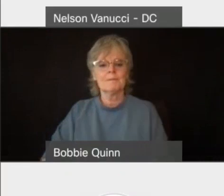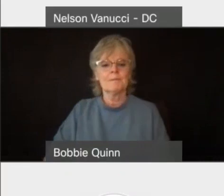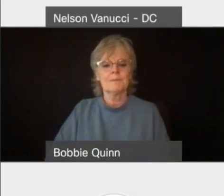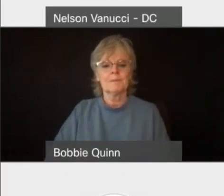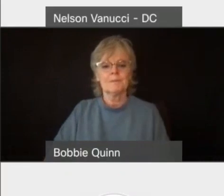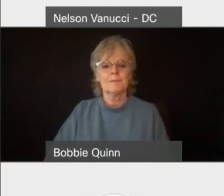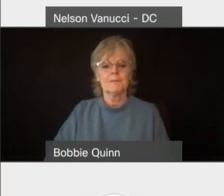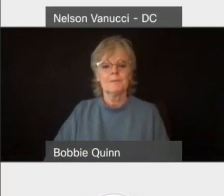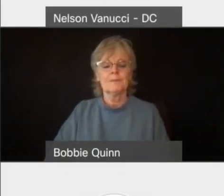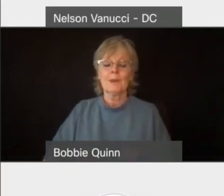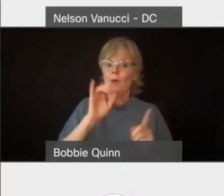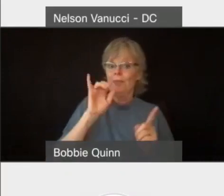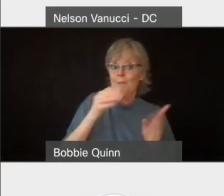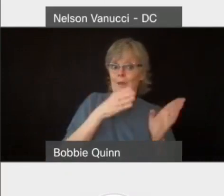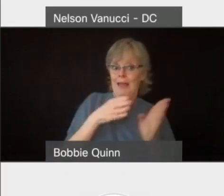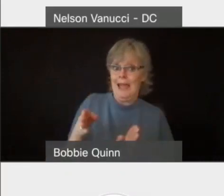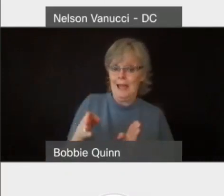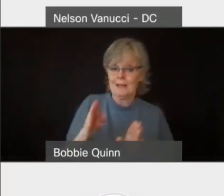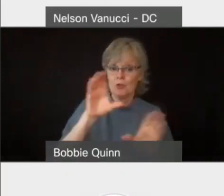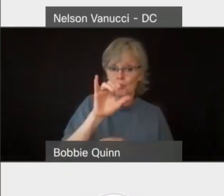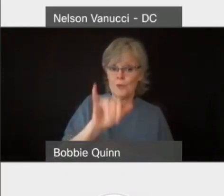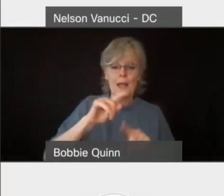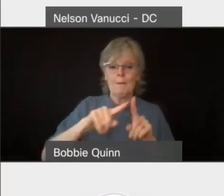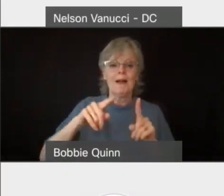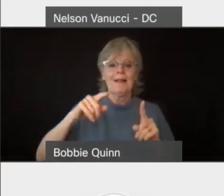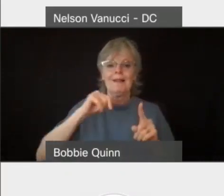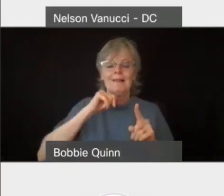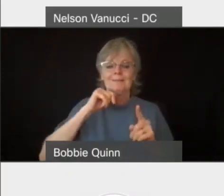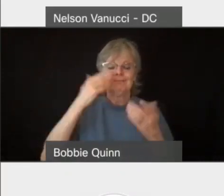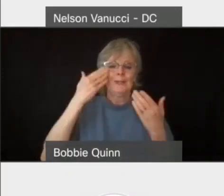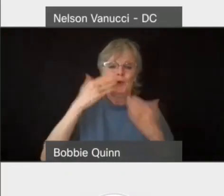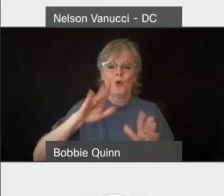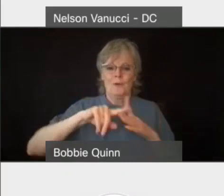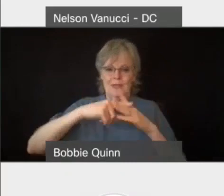Or the plan is to do that. I don't believe it has started yet.